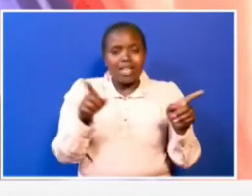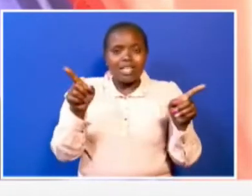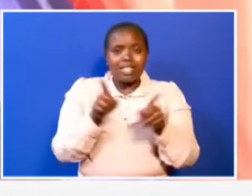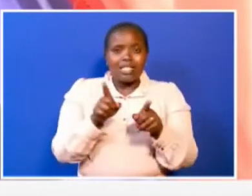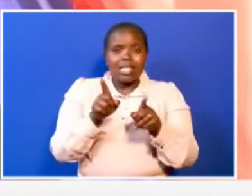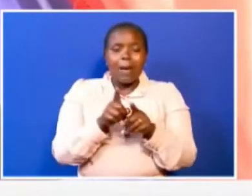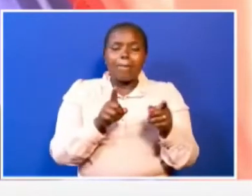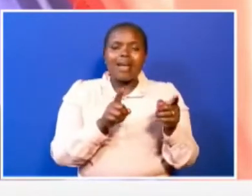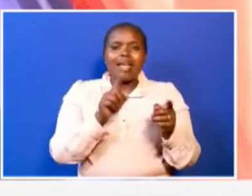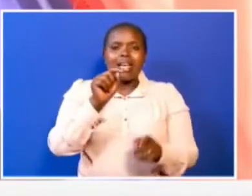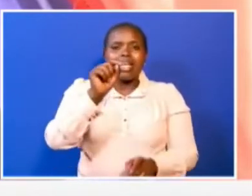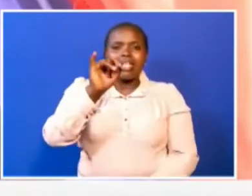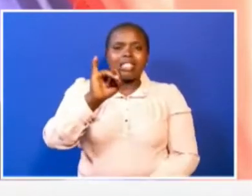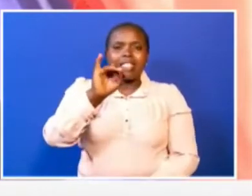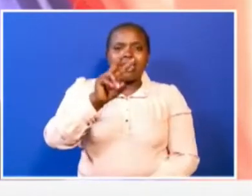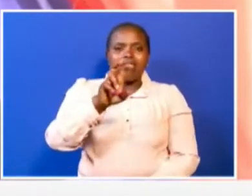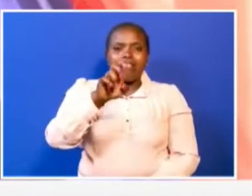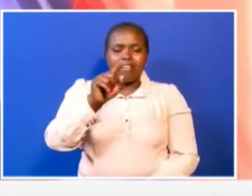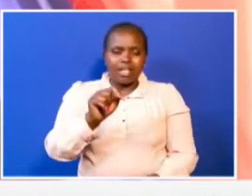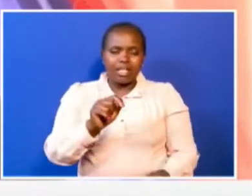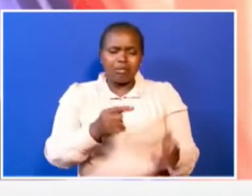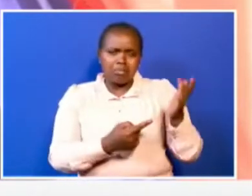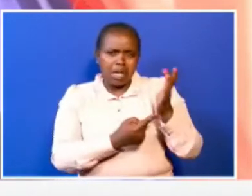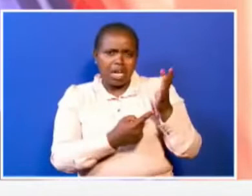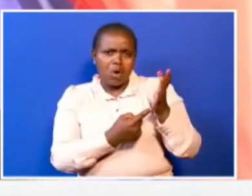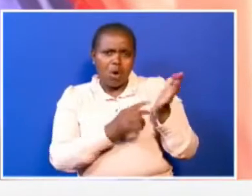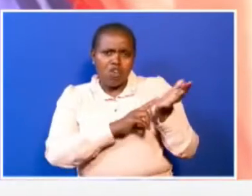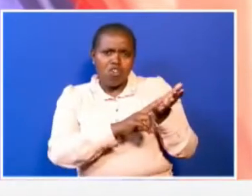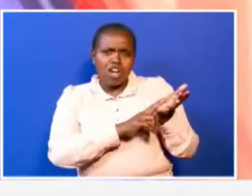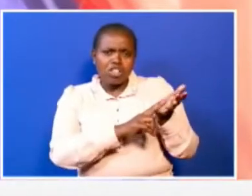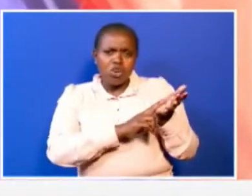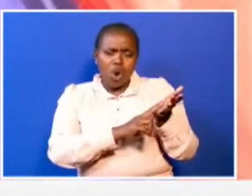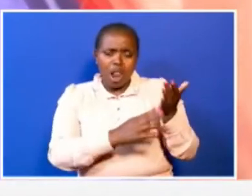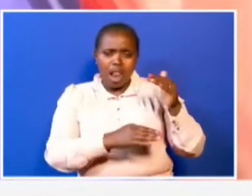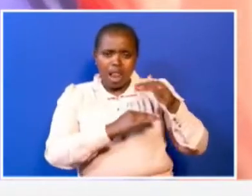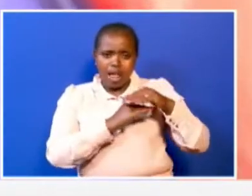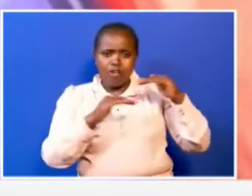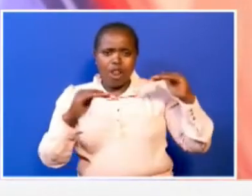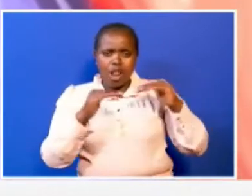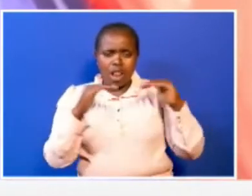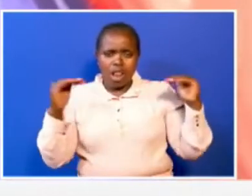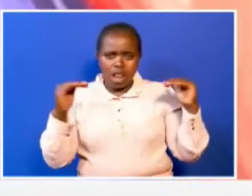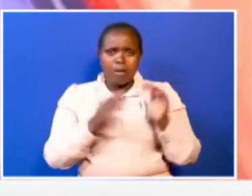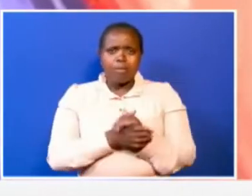TVET sector, even if you go to the vocational level,